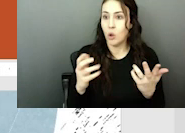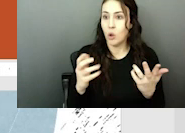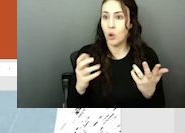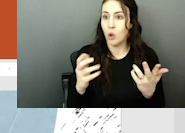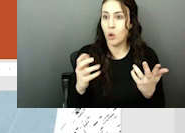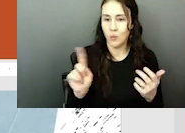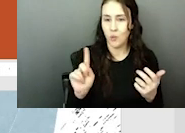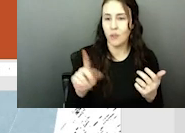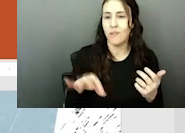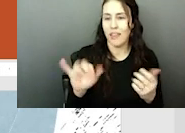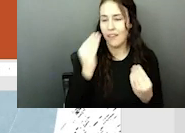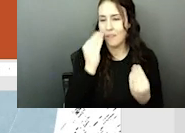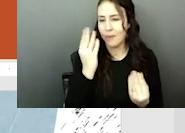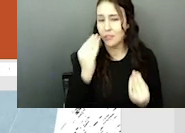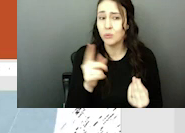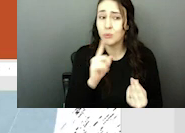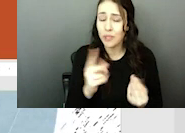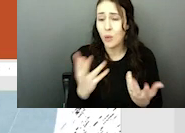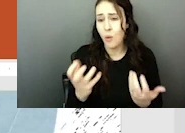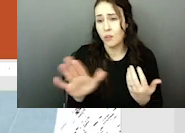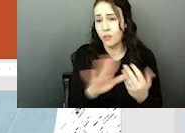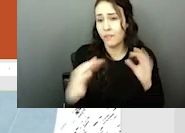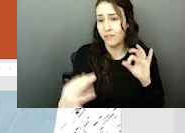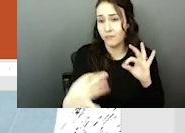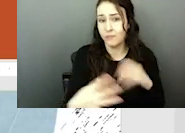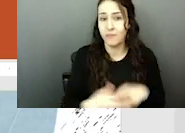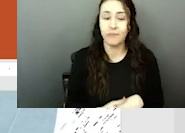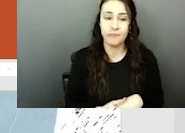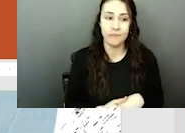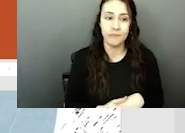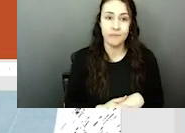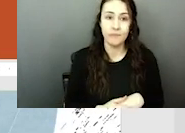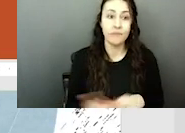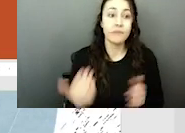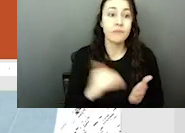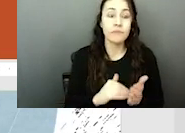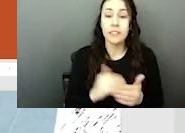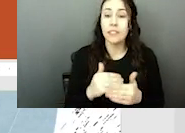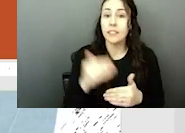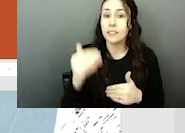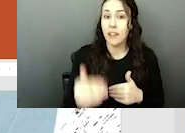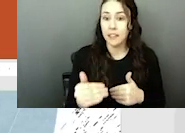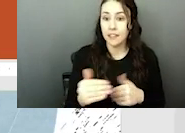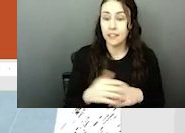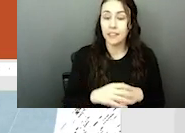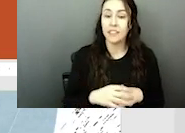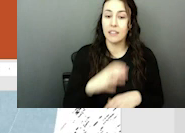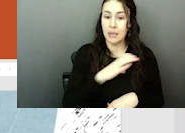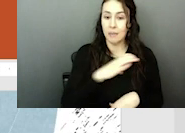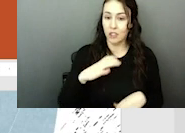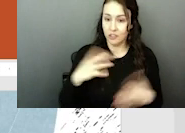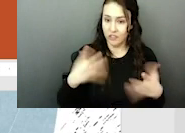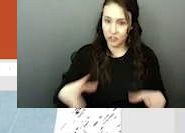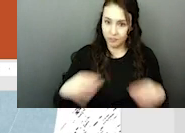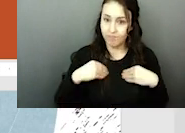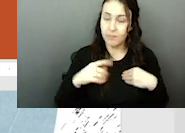for comments. We really do want to hear from you. And then again, next steps, the commission has accepted the first draft.